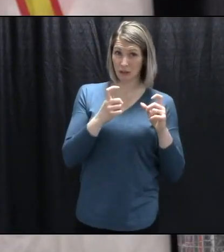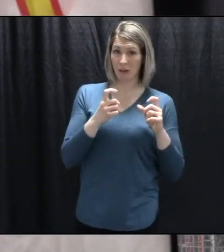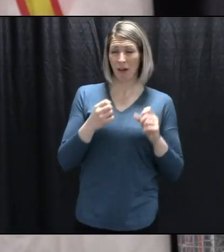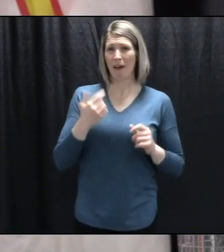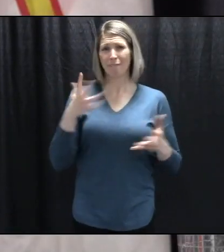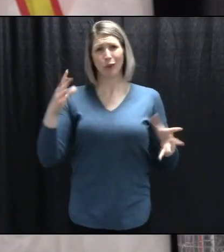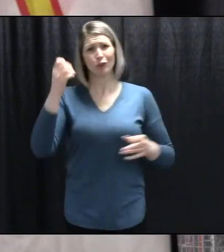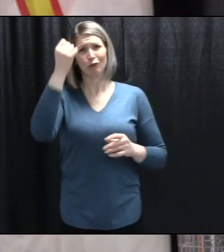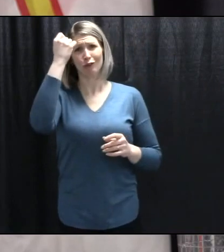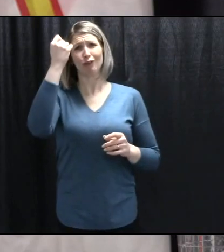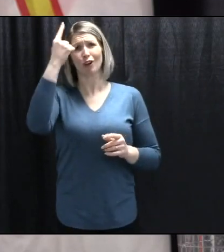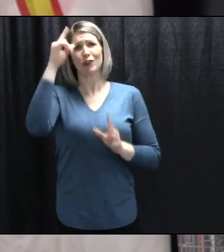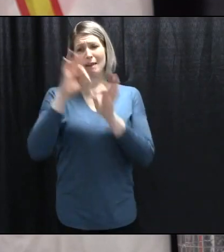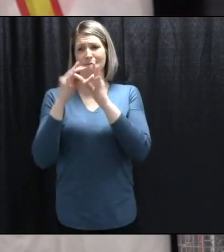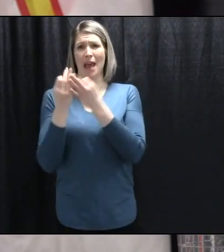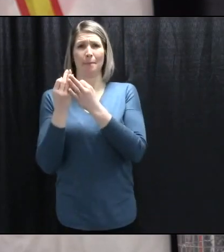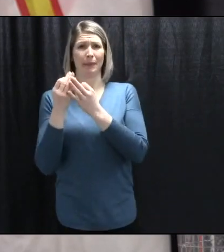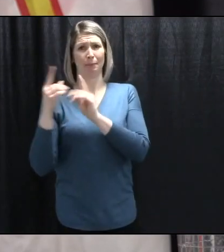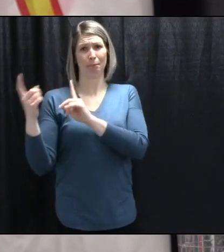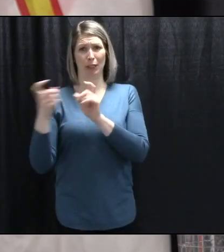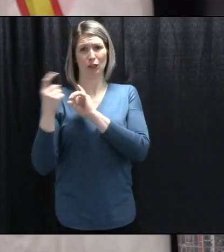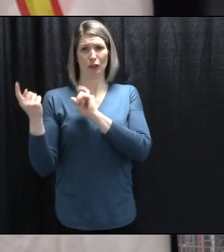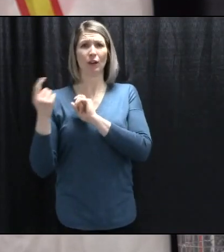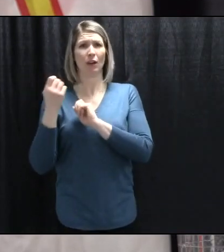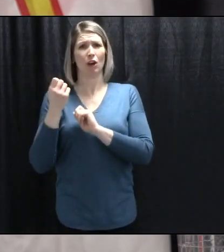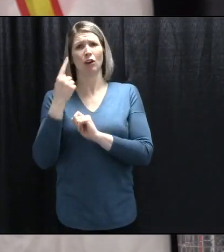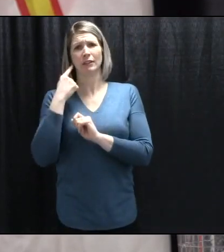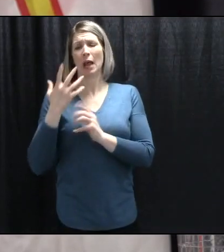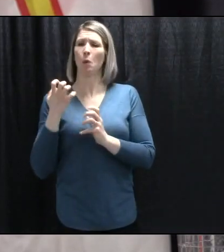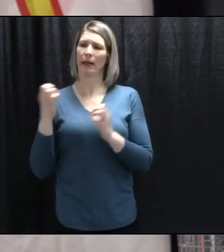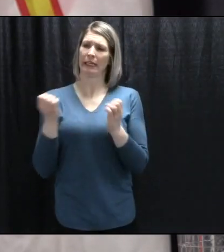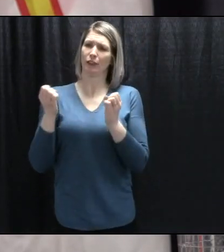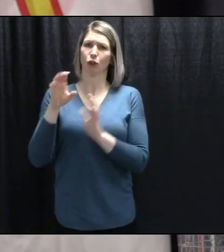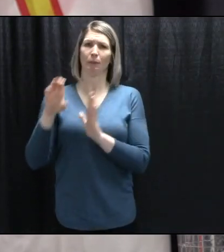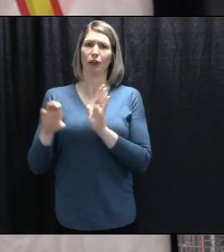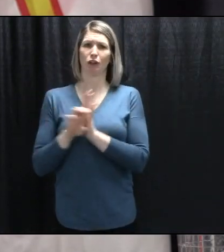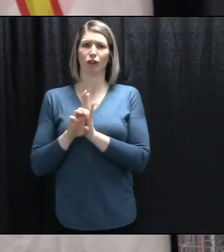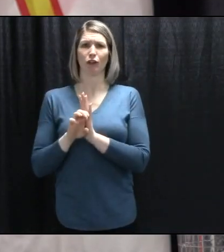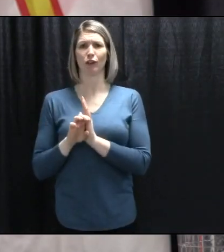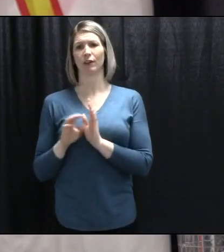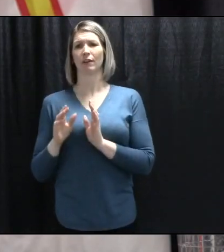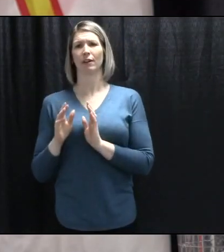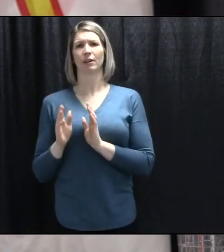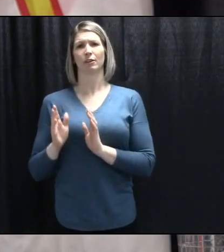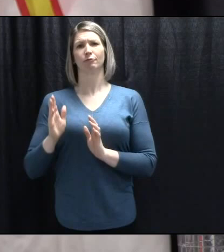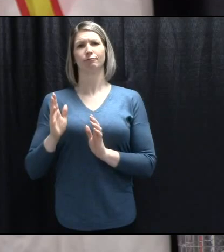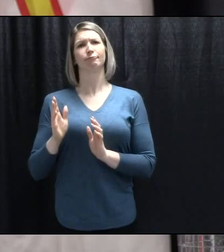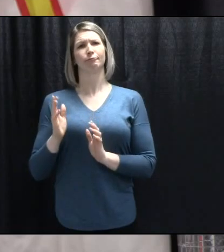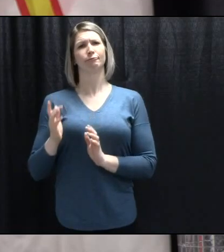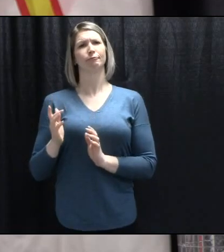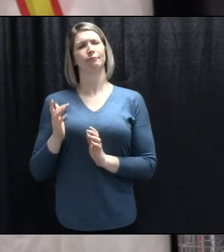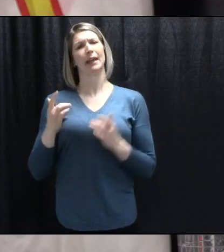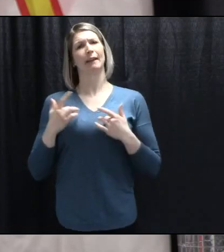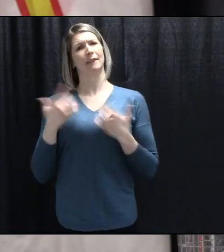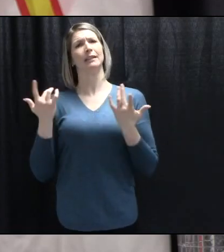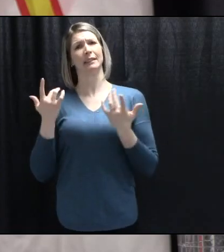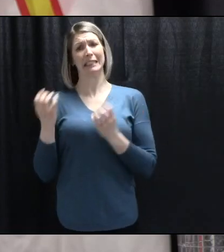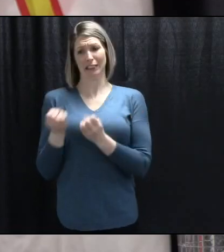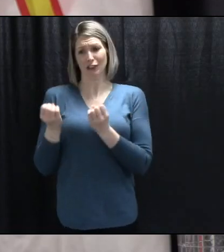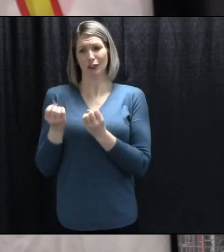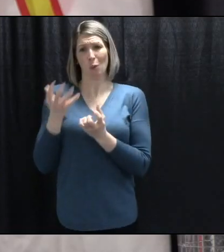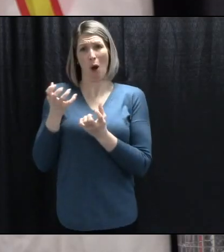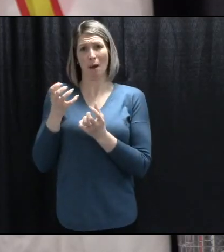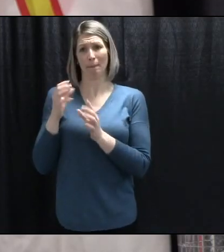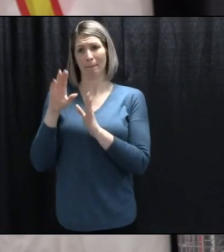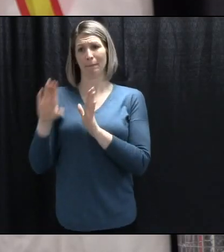get pictures taken, of course, of all key events and things like Easter, I guess you're referring to, Peter. But there's sacrifices that we